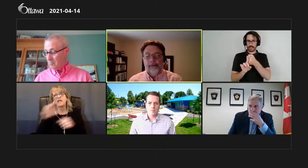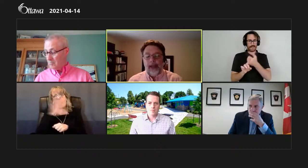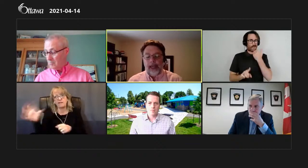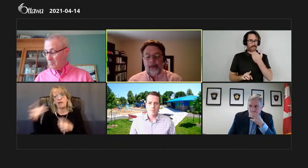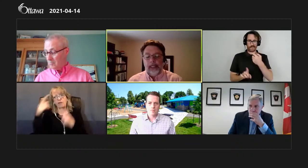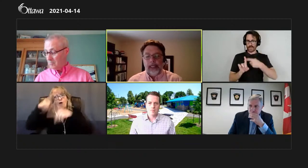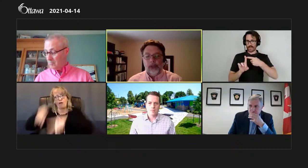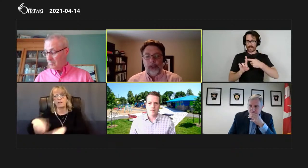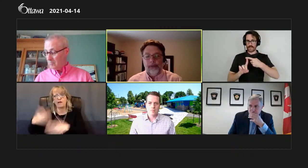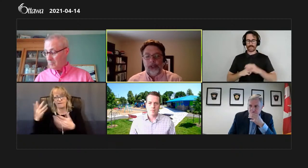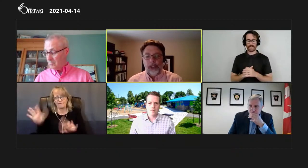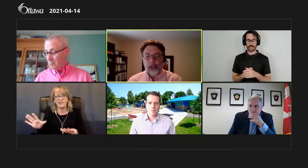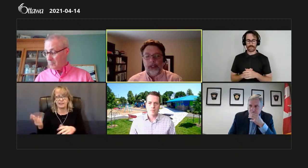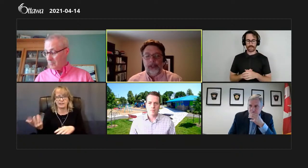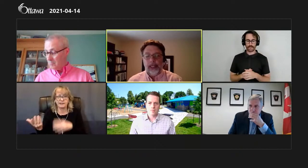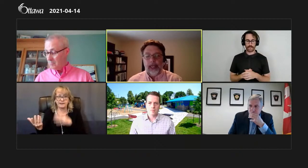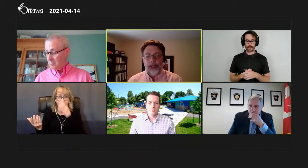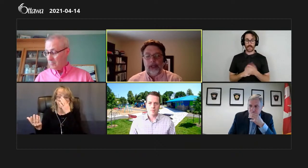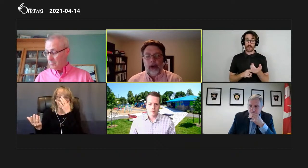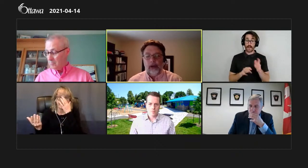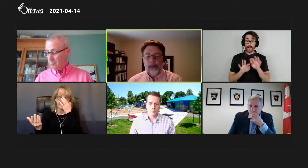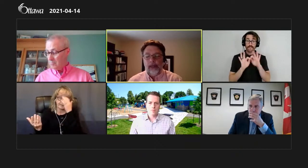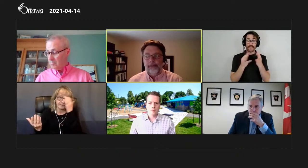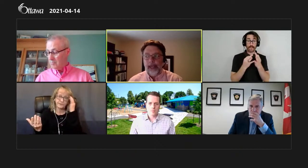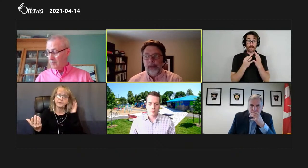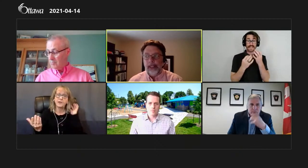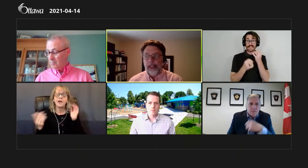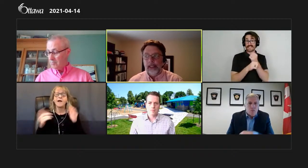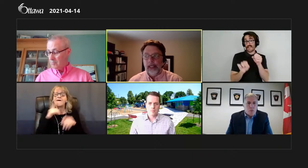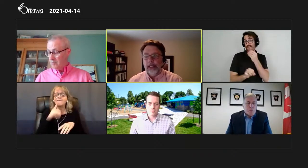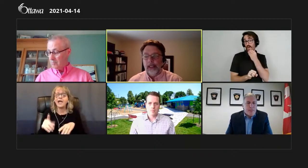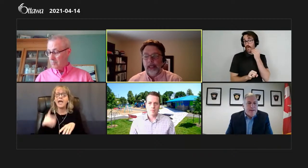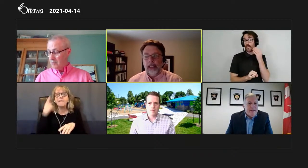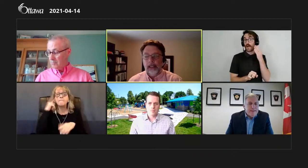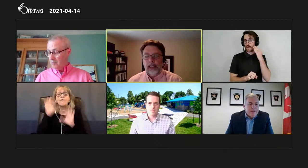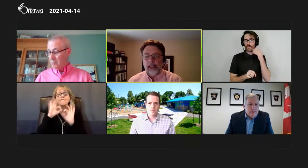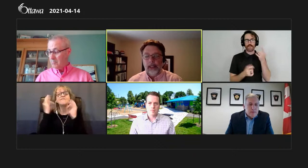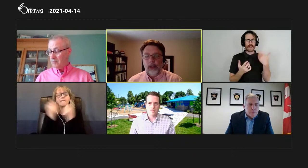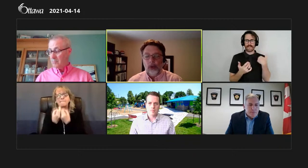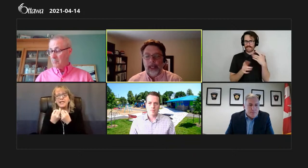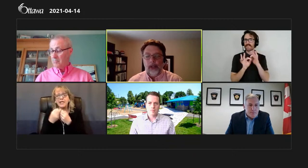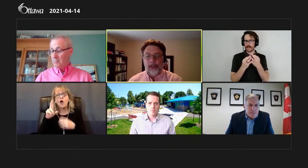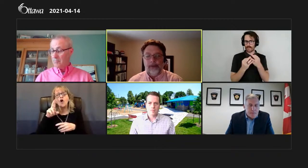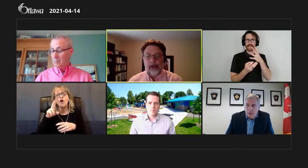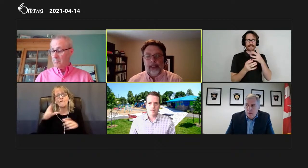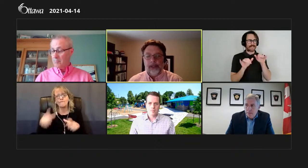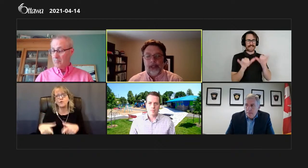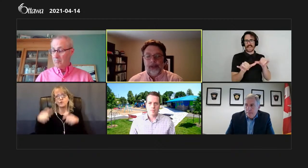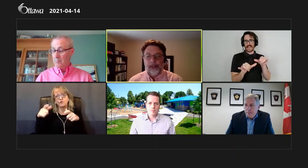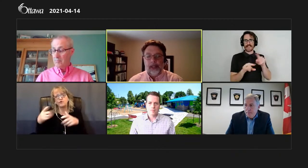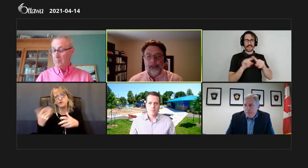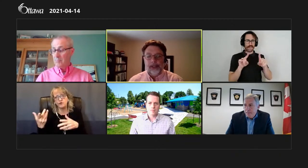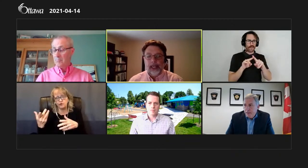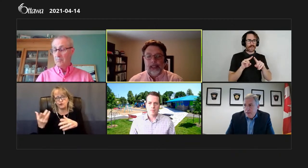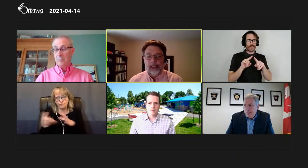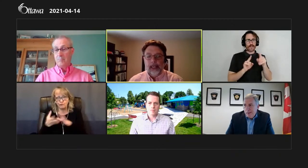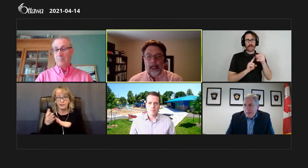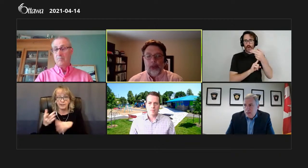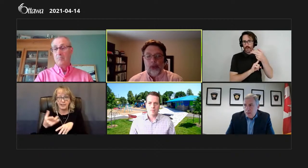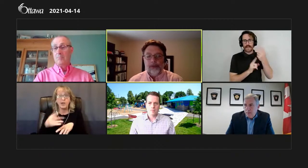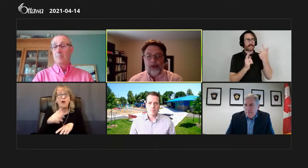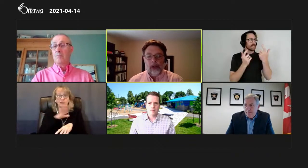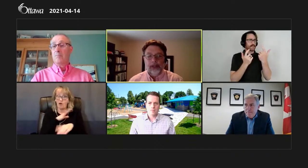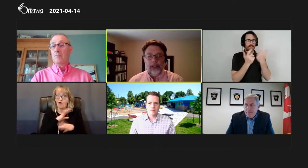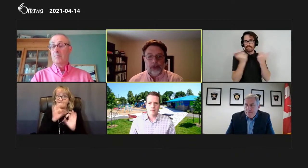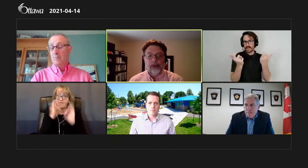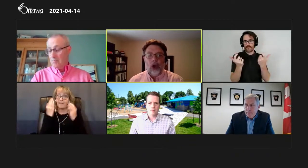The family sort of shelters, and yes, there are families in hotels and various other sites.